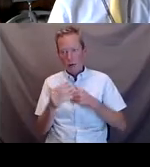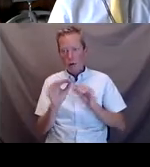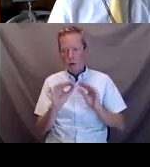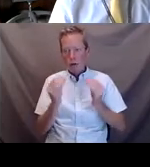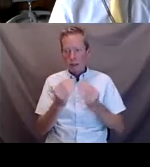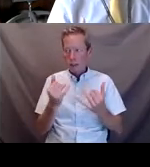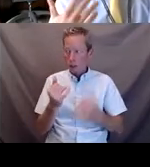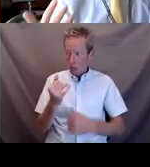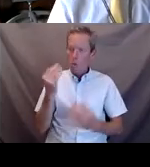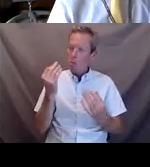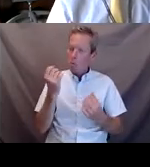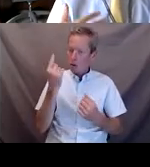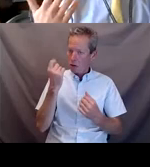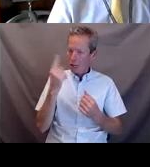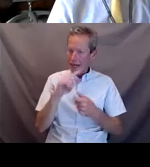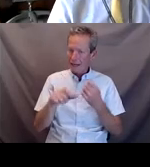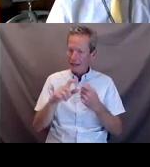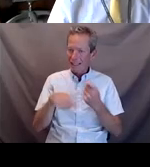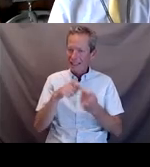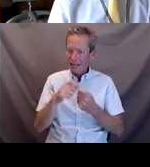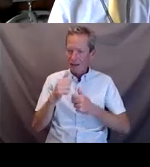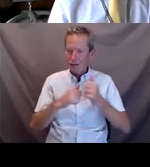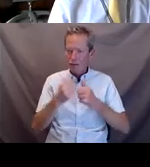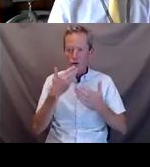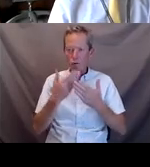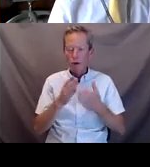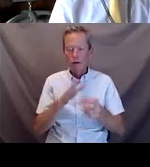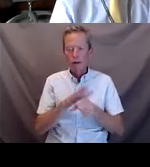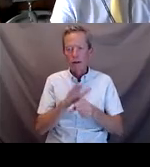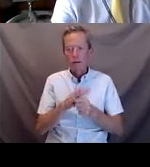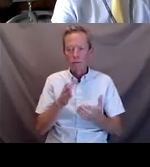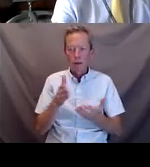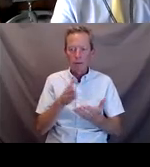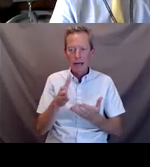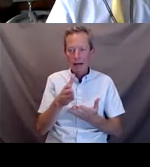in, understand the structure well enough to know how to navigate within it.